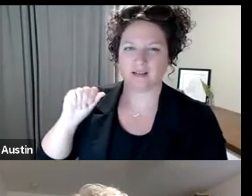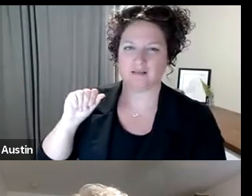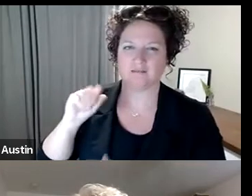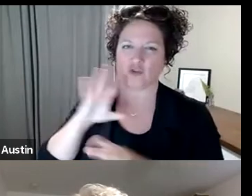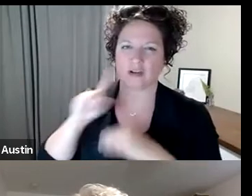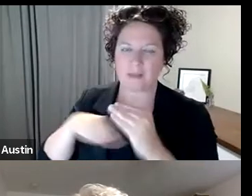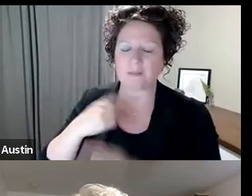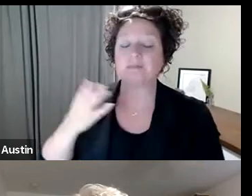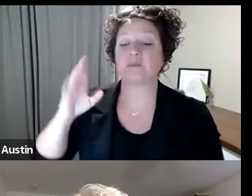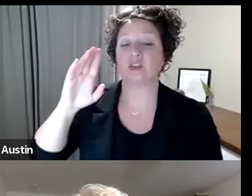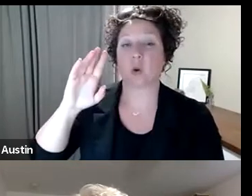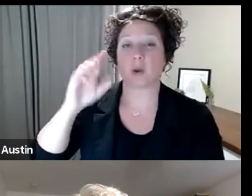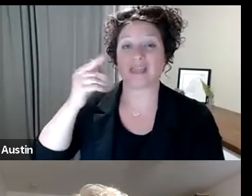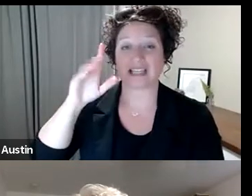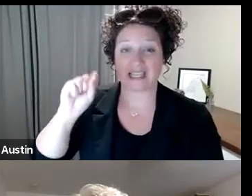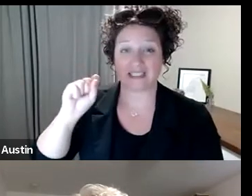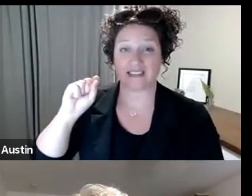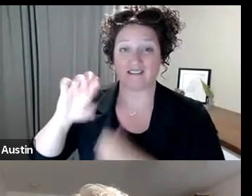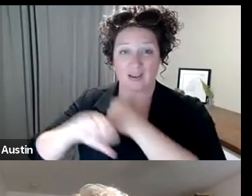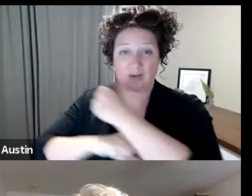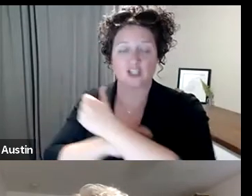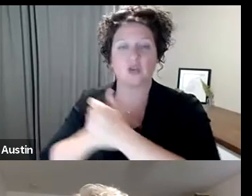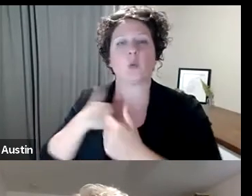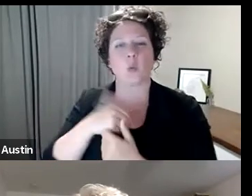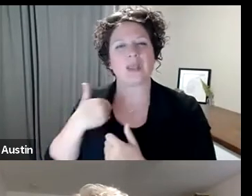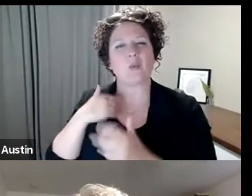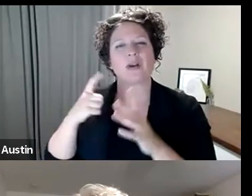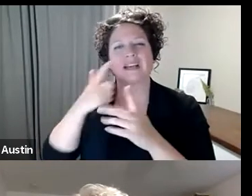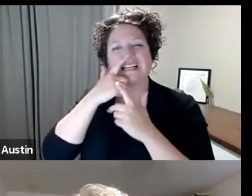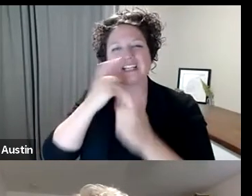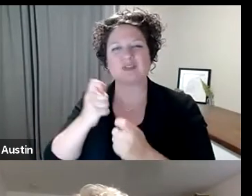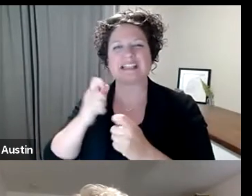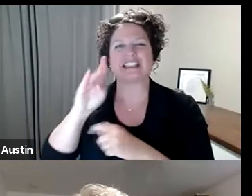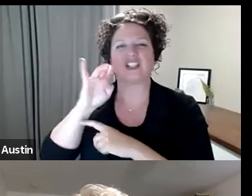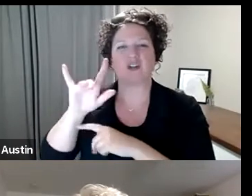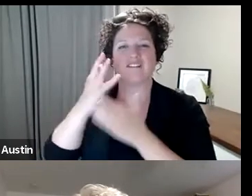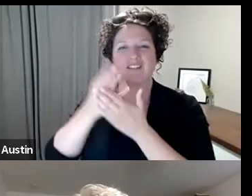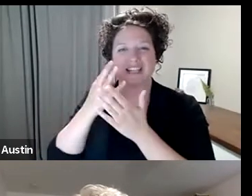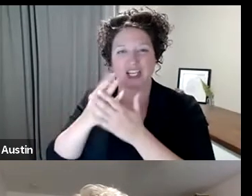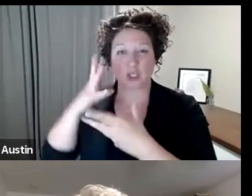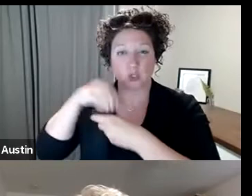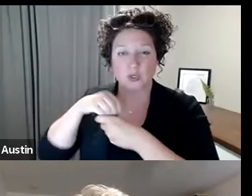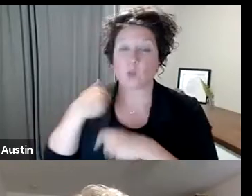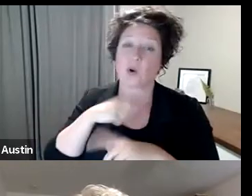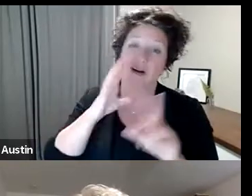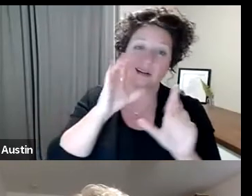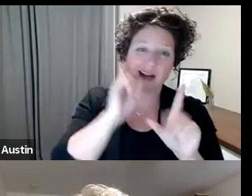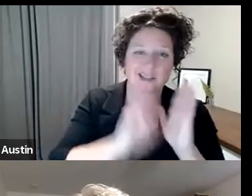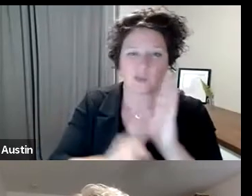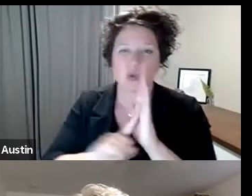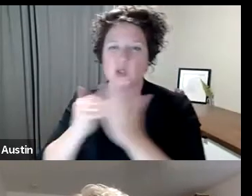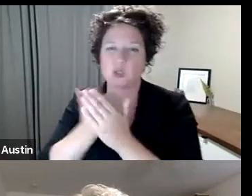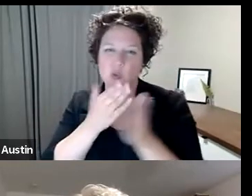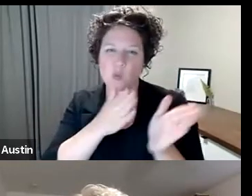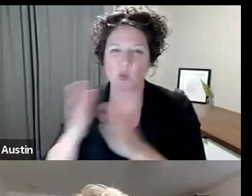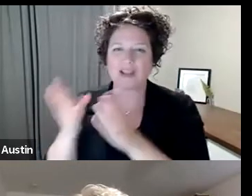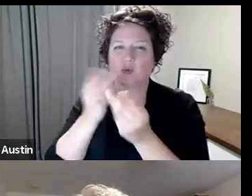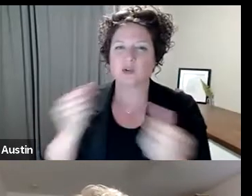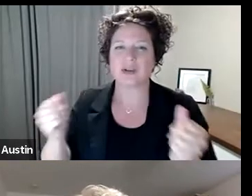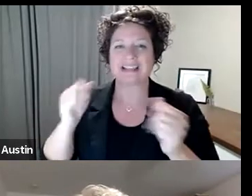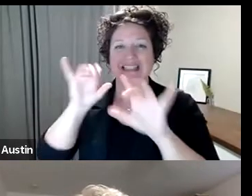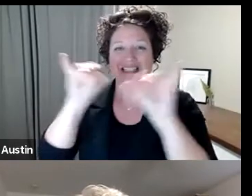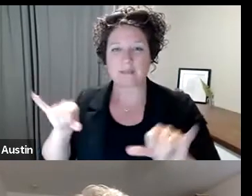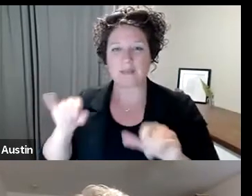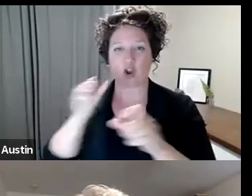Gates Foundation, we first got interested in digital financial inclusion when we were exploring new ways to address systemic causes of